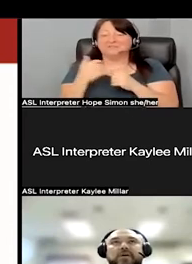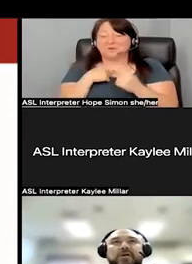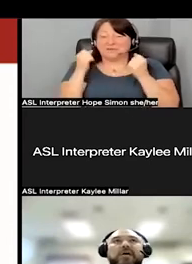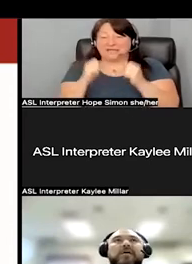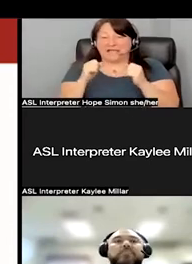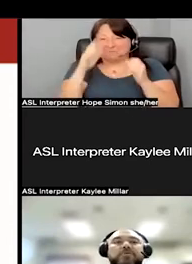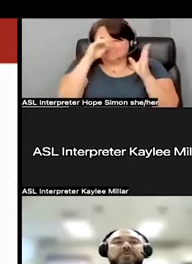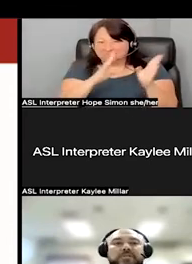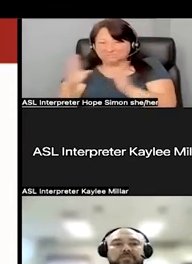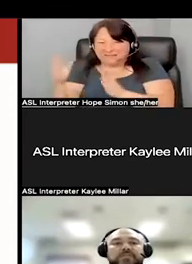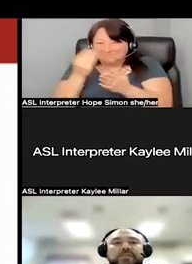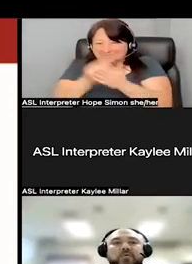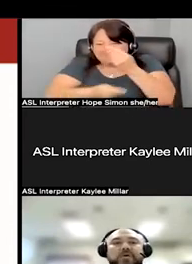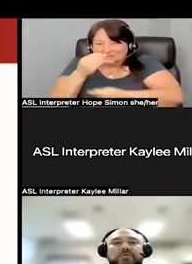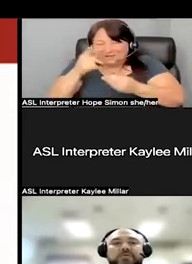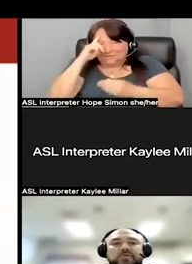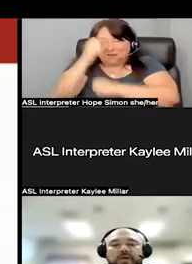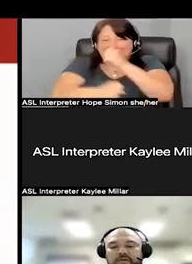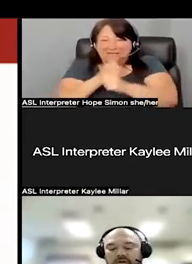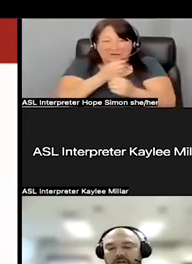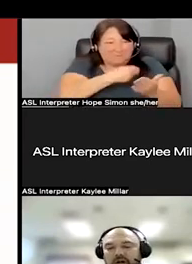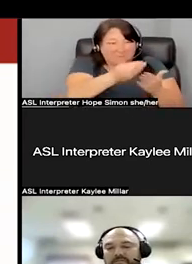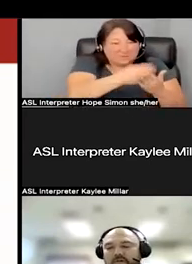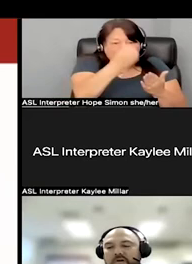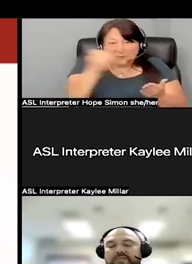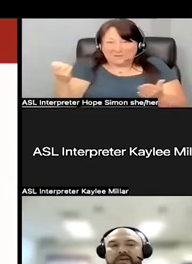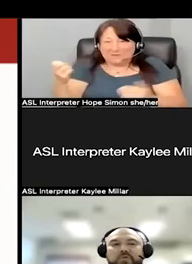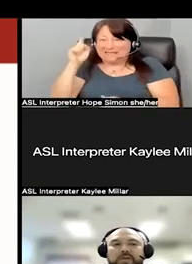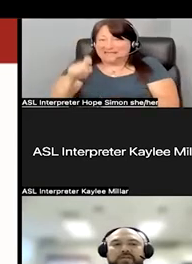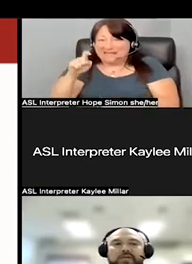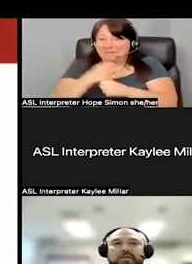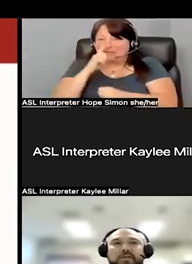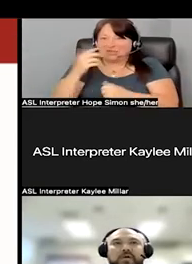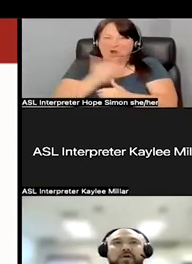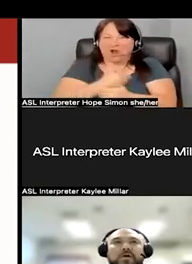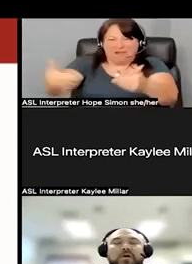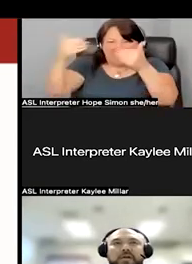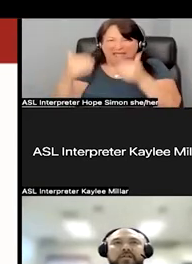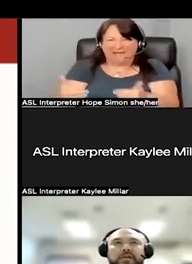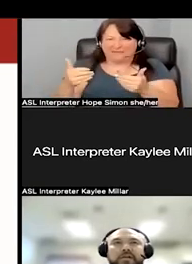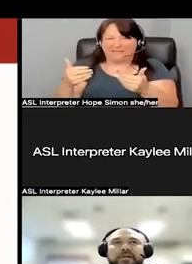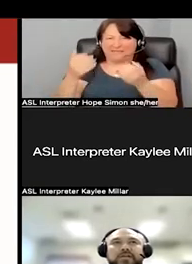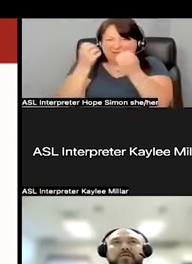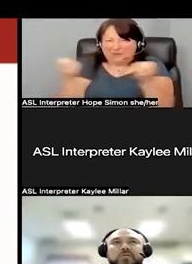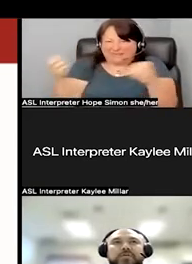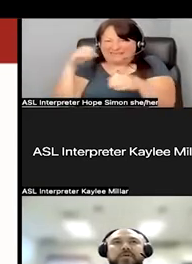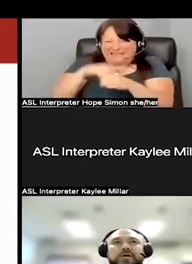year and purchase some of this equipment to ensure that a lot of our heavy equipment that's on in the